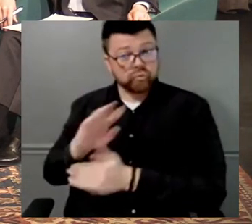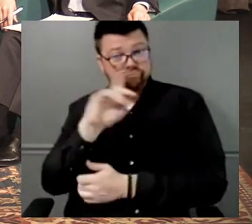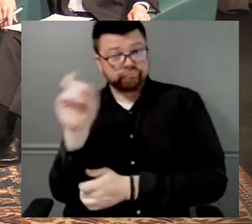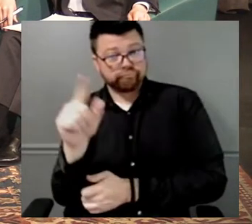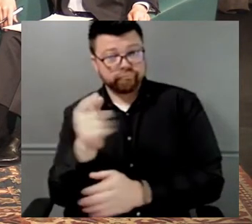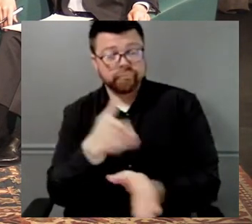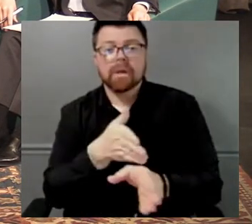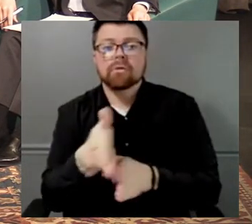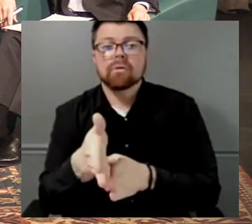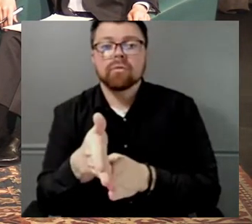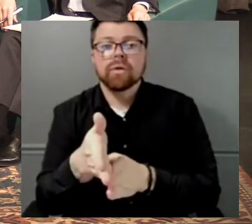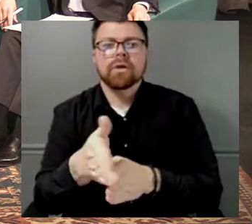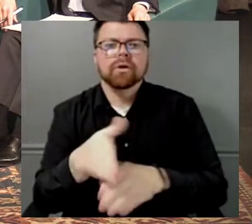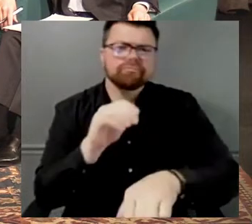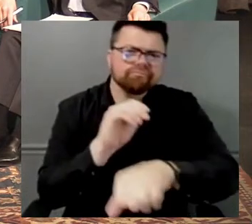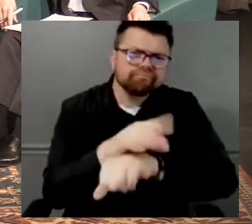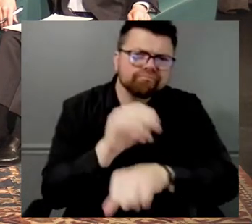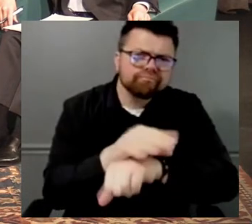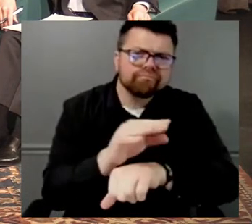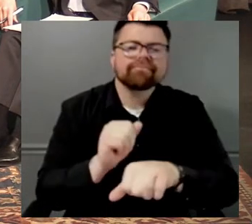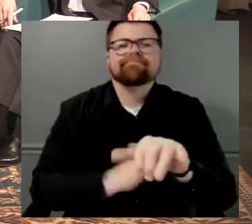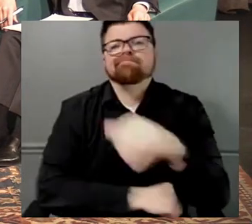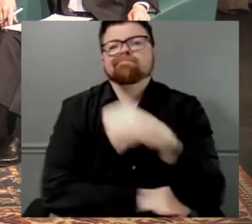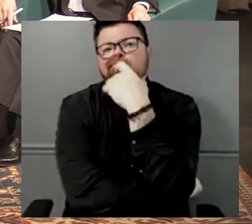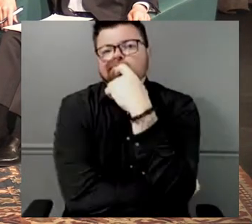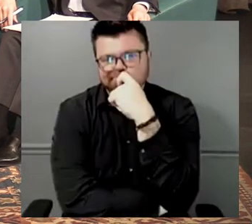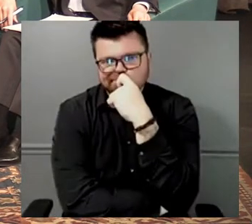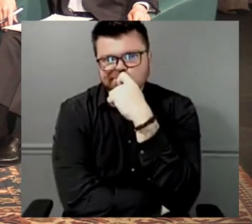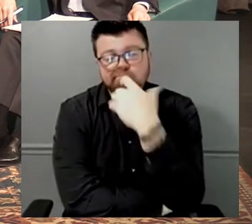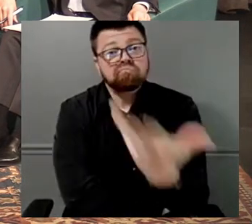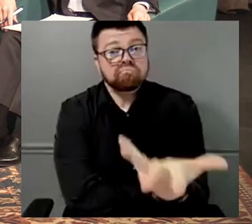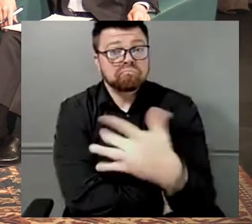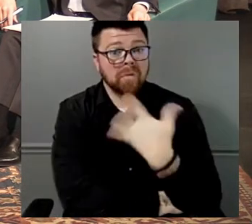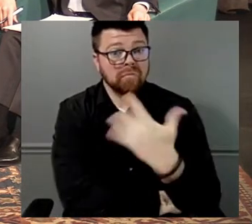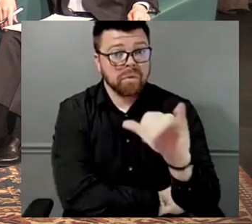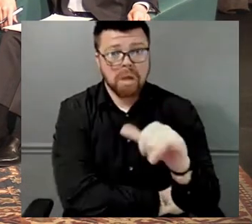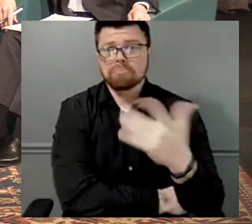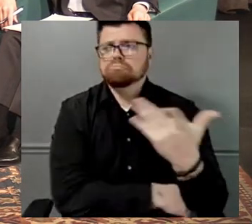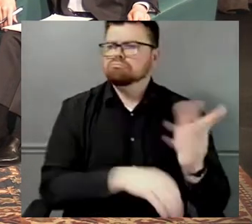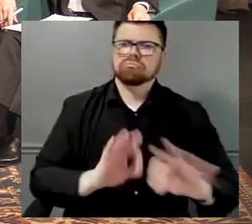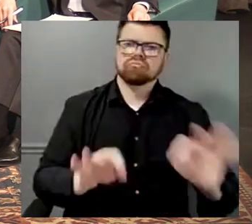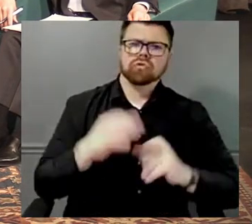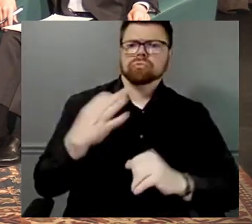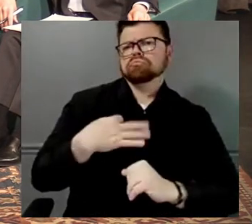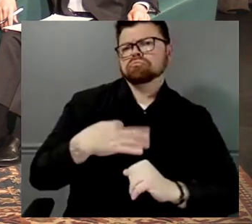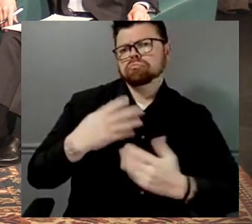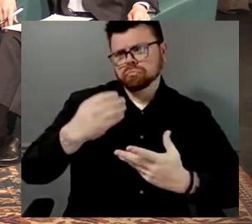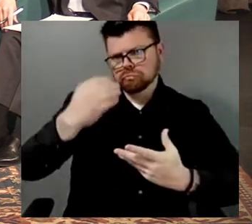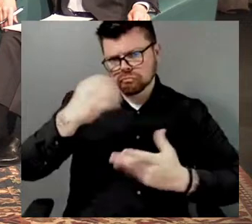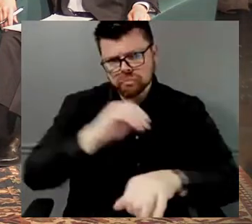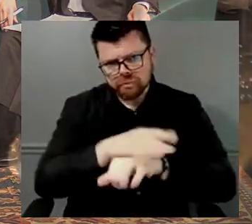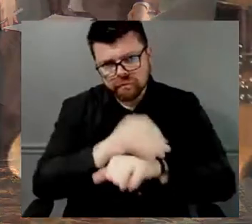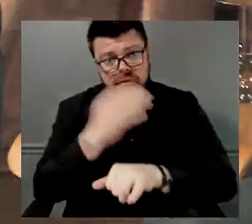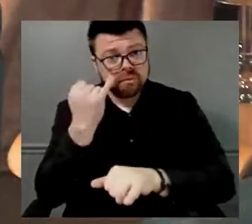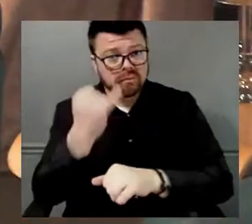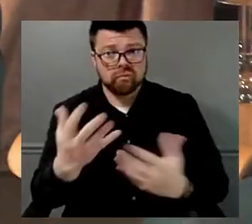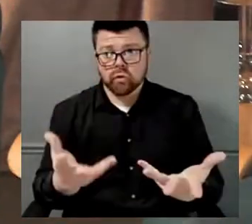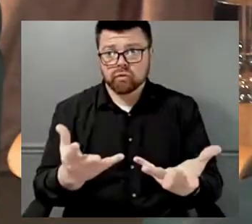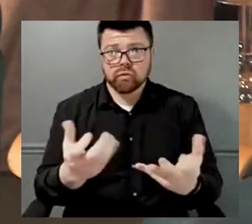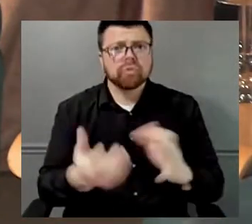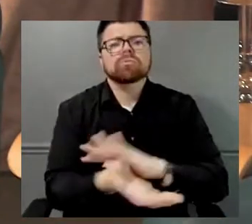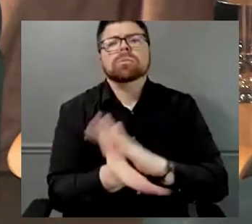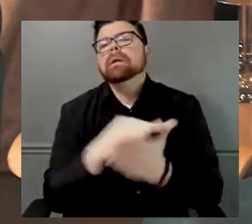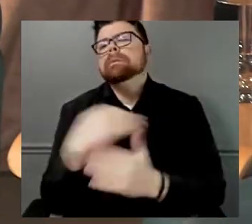career advice. I think that's valuable advice for anyone who wants to be anything. Find that